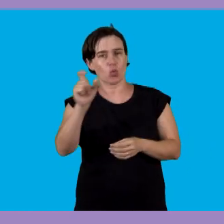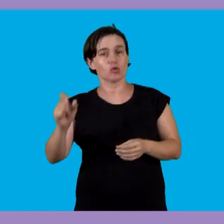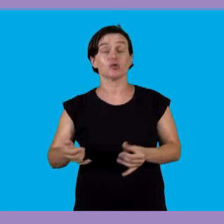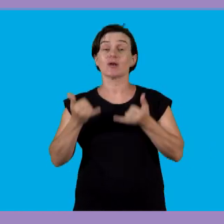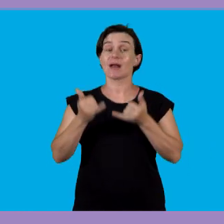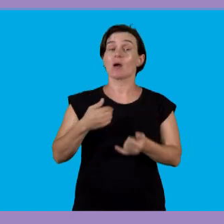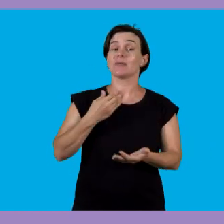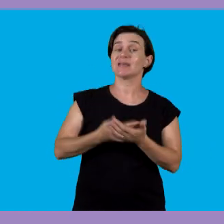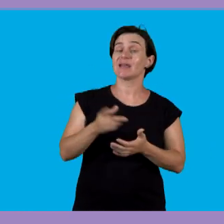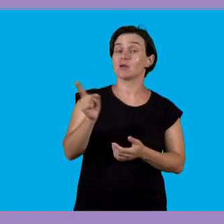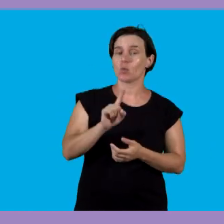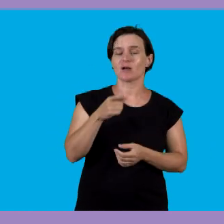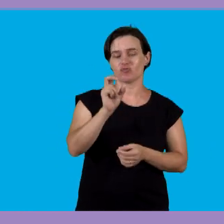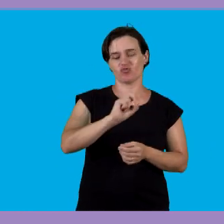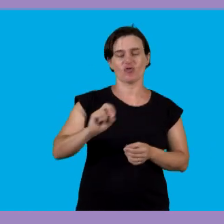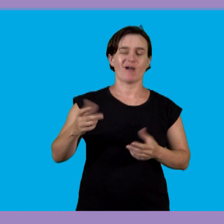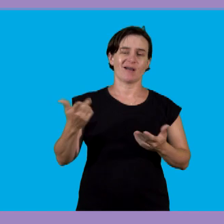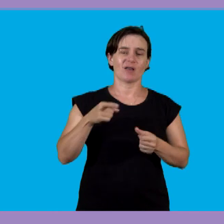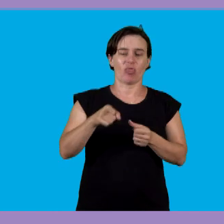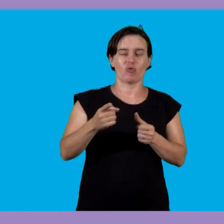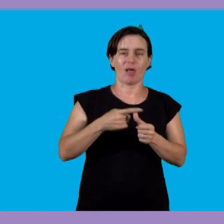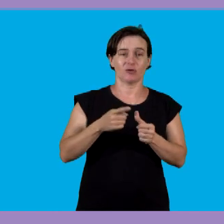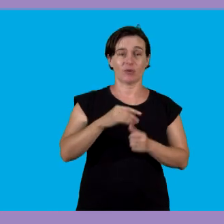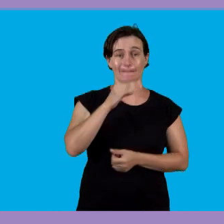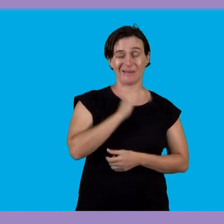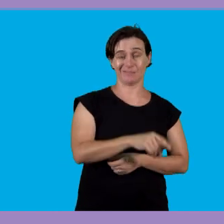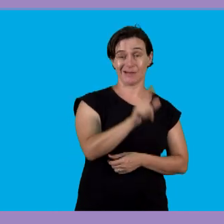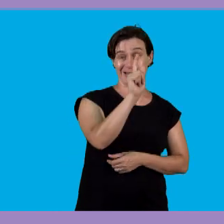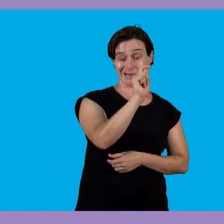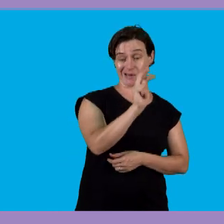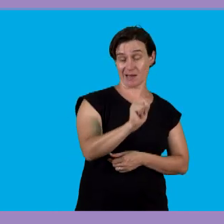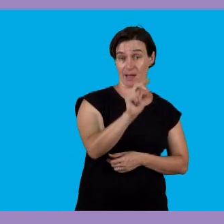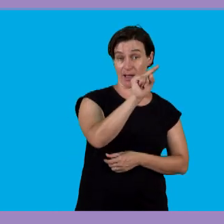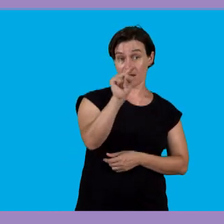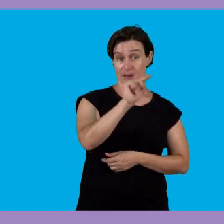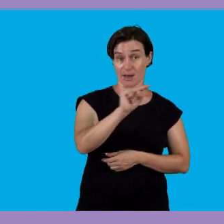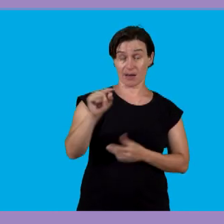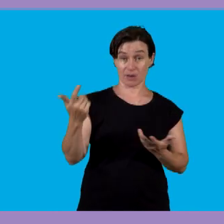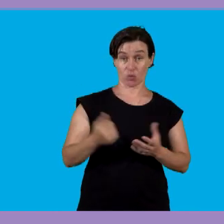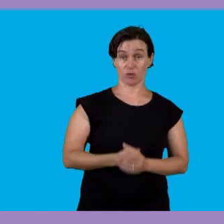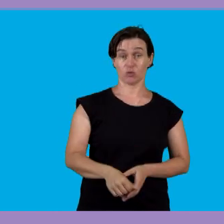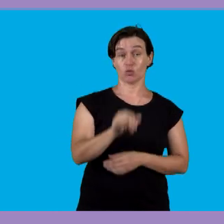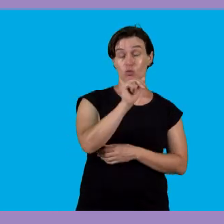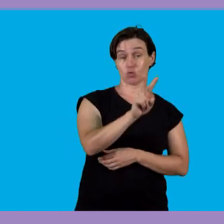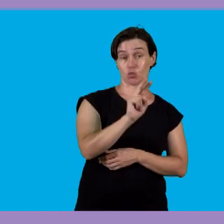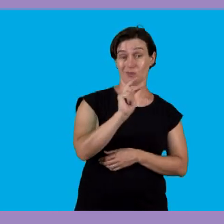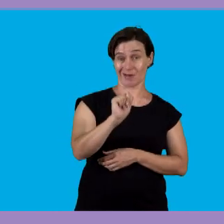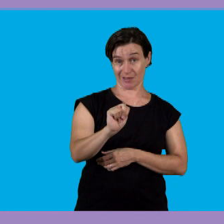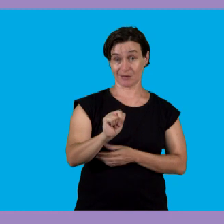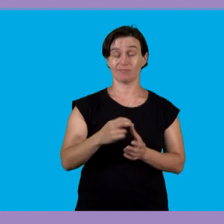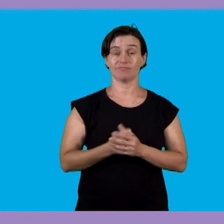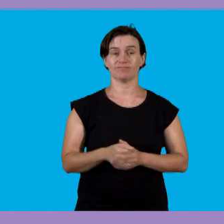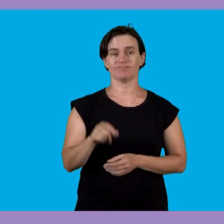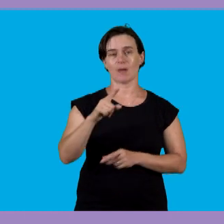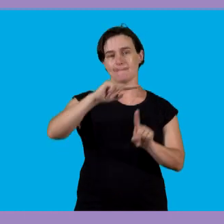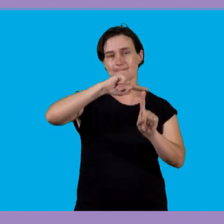just now go ahead and write it algebraically, and that is to multiply the term number by 2,